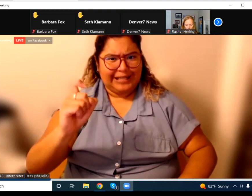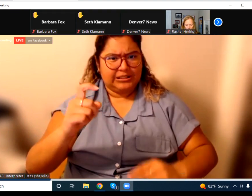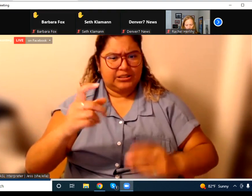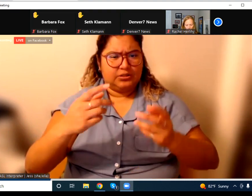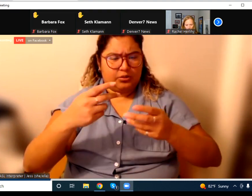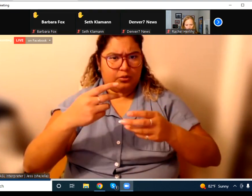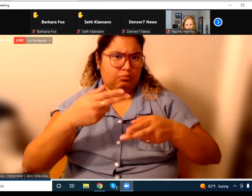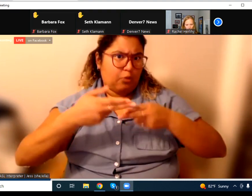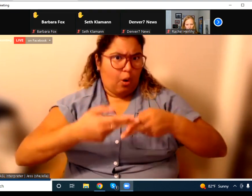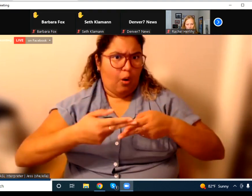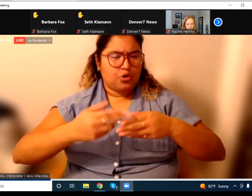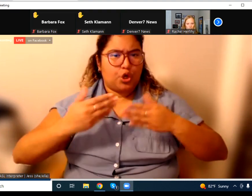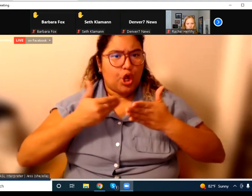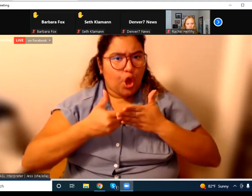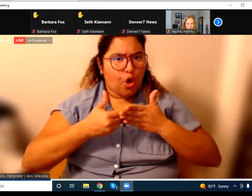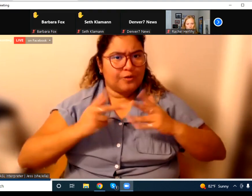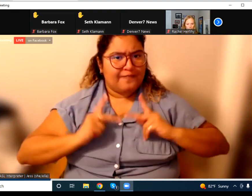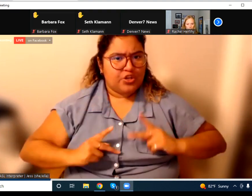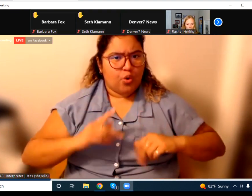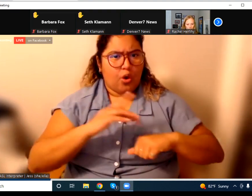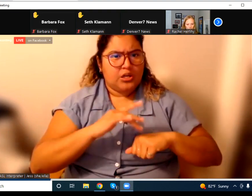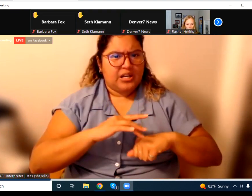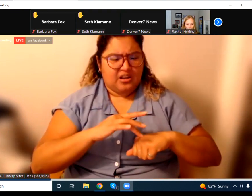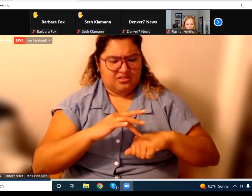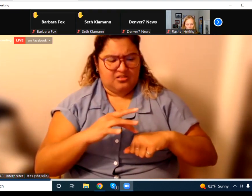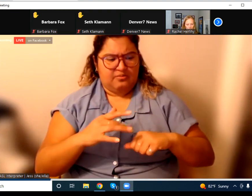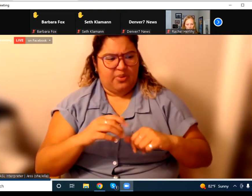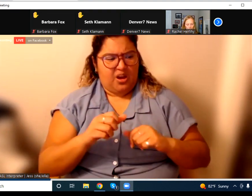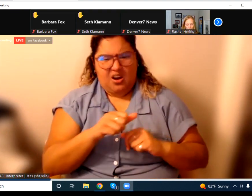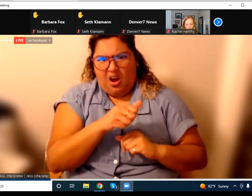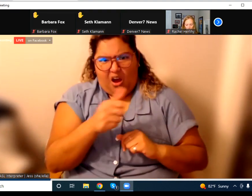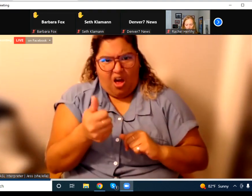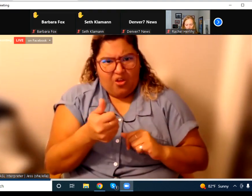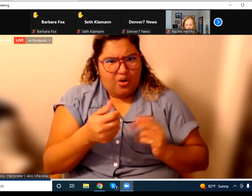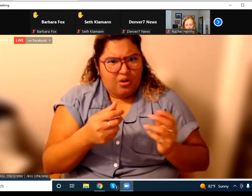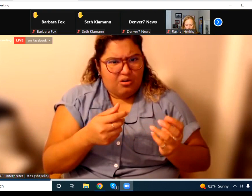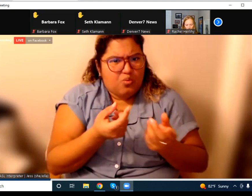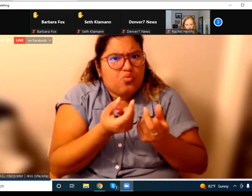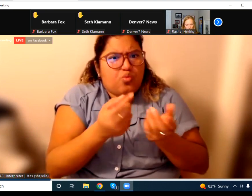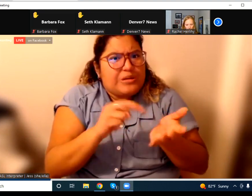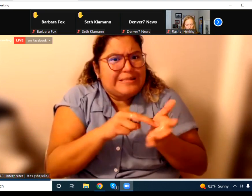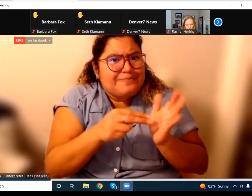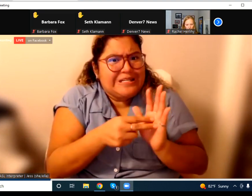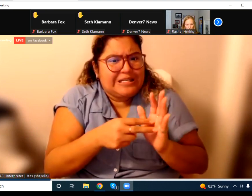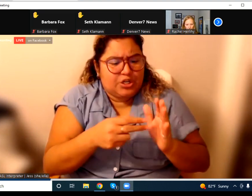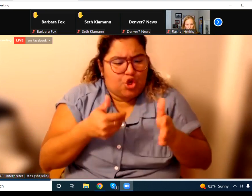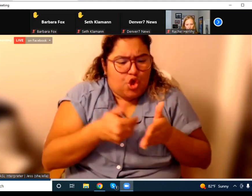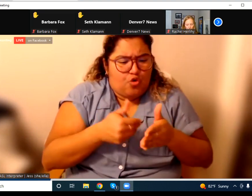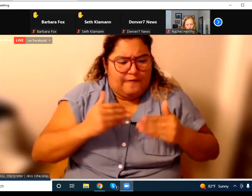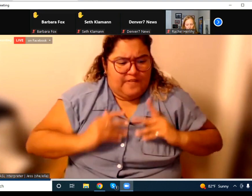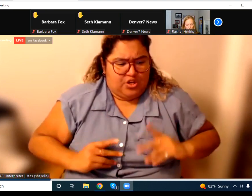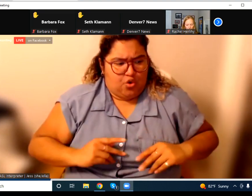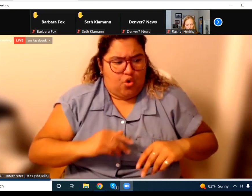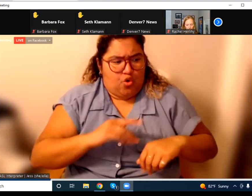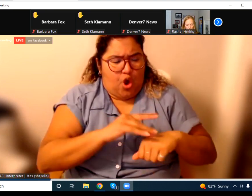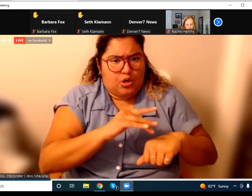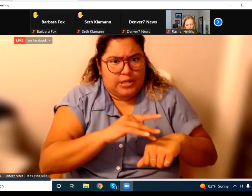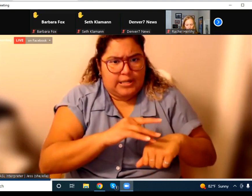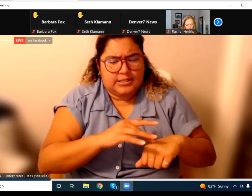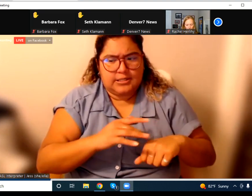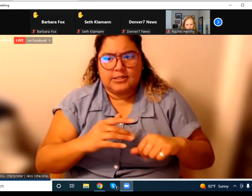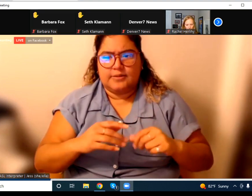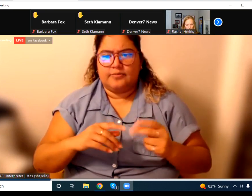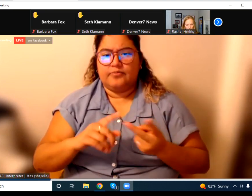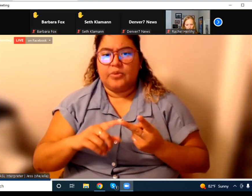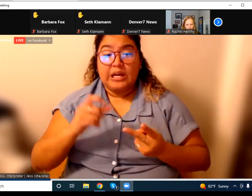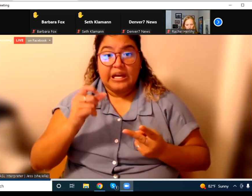physical contact? And is there anything people should do other than, look and see if somebody seems to have a